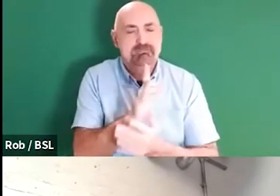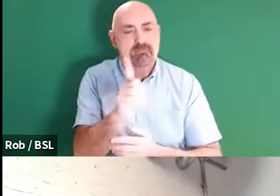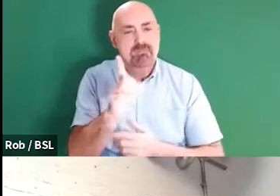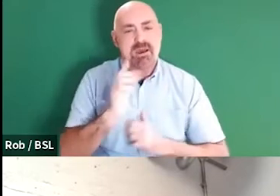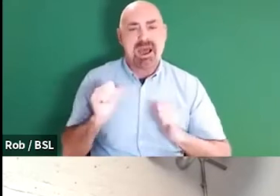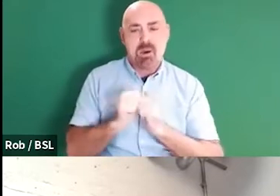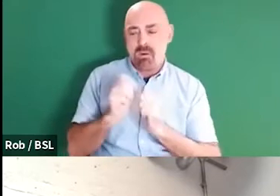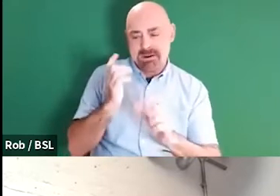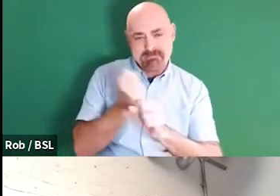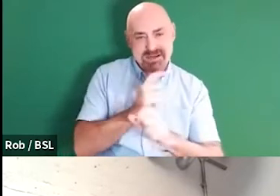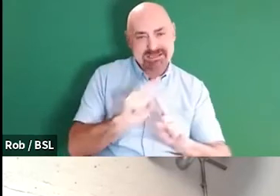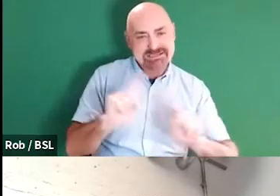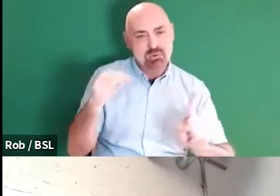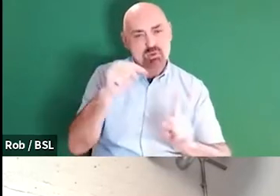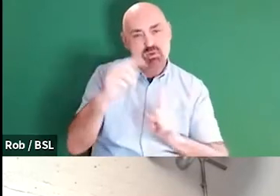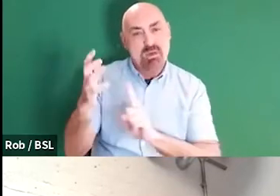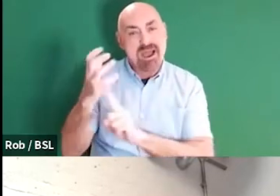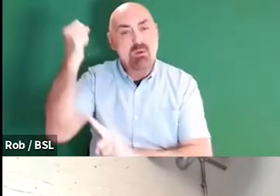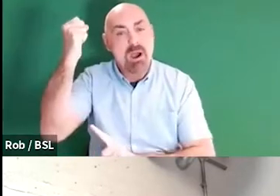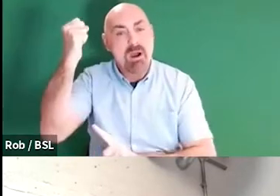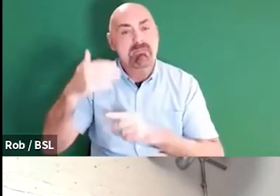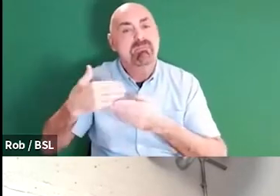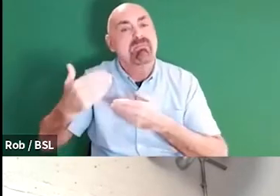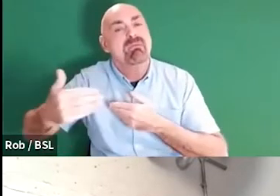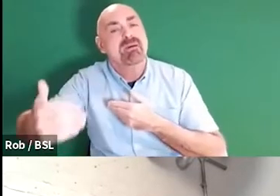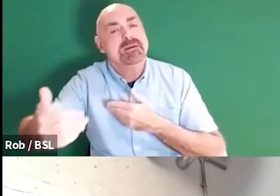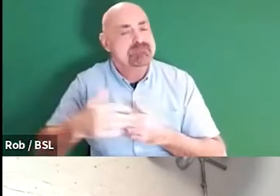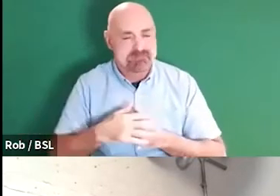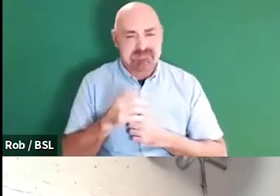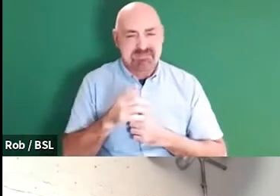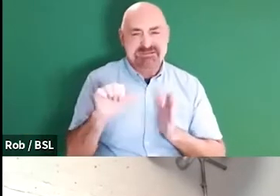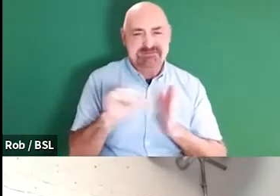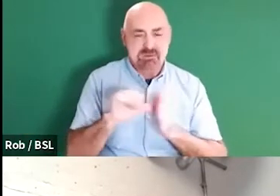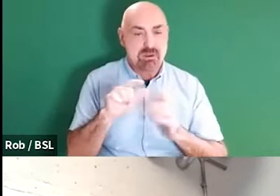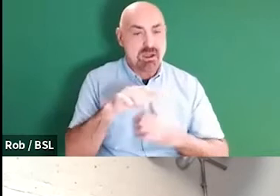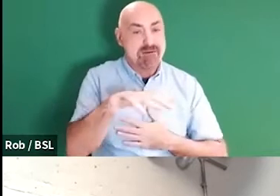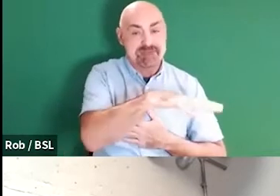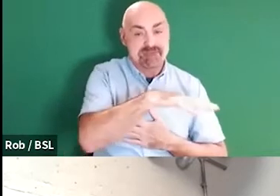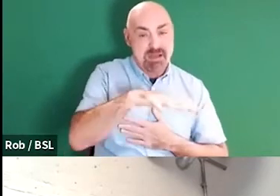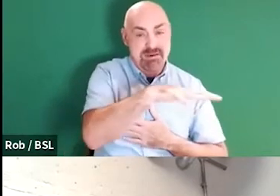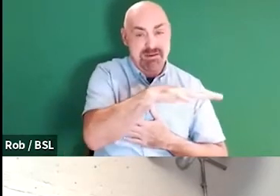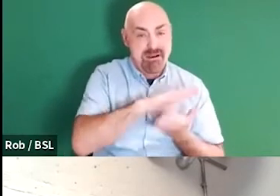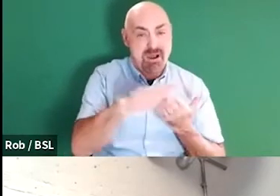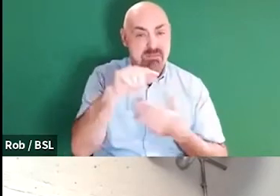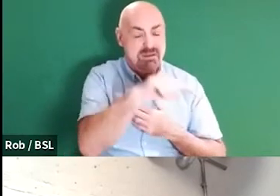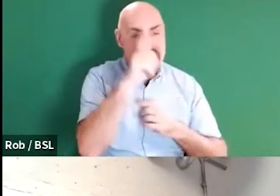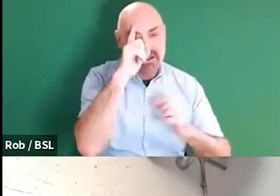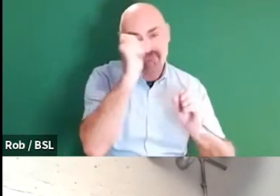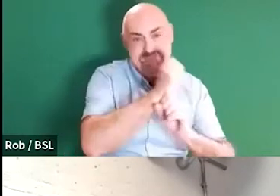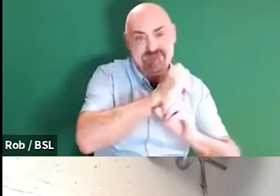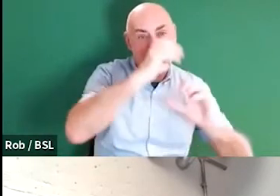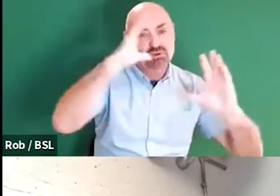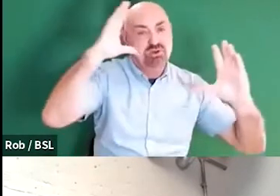not easy, as I'm sure everyone listening today is well aware. And so if the Family Hub's vision is to translate